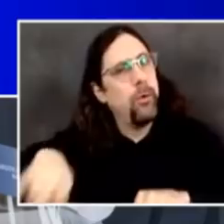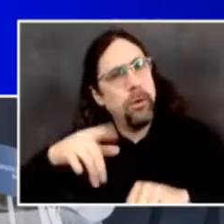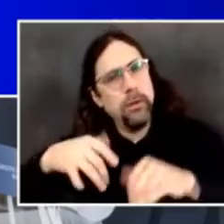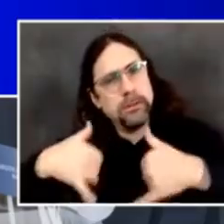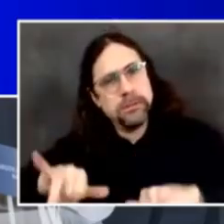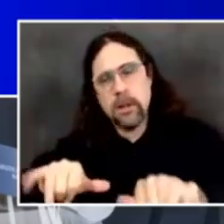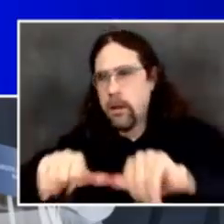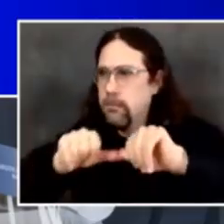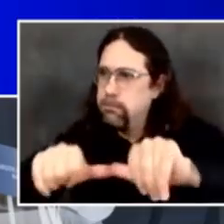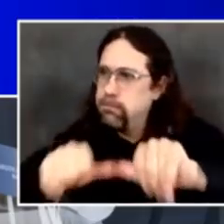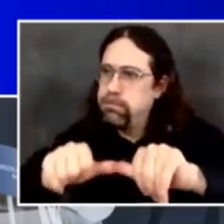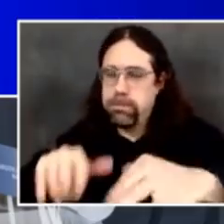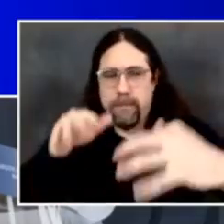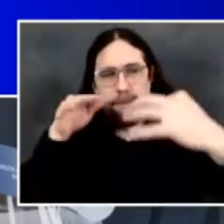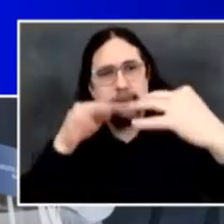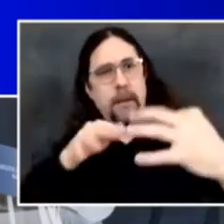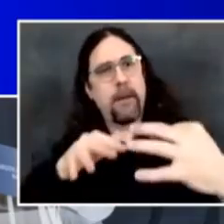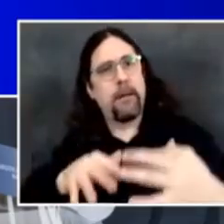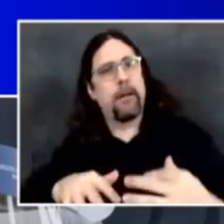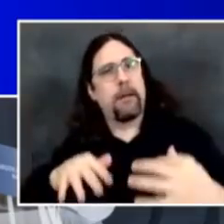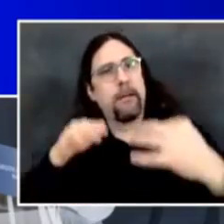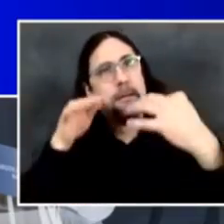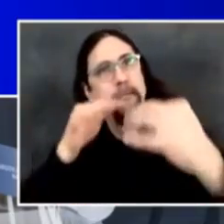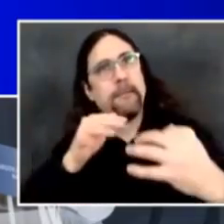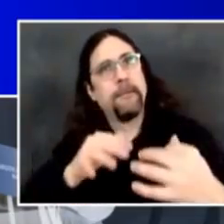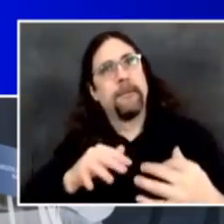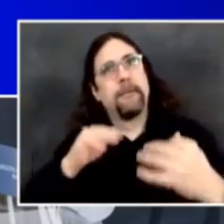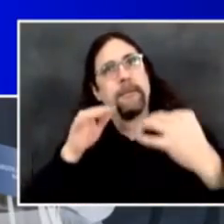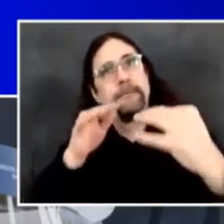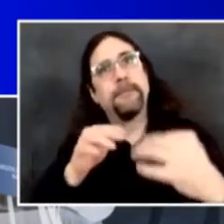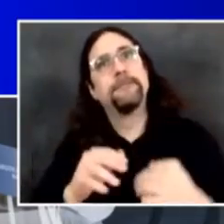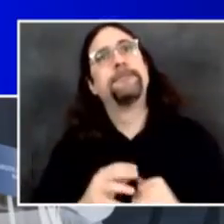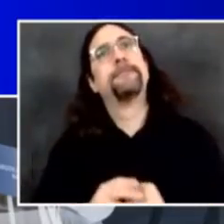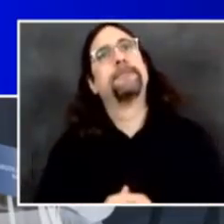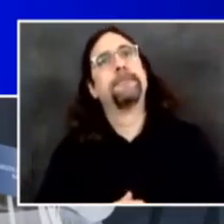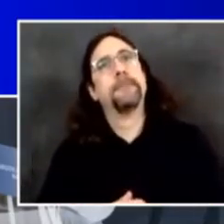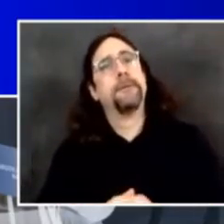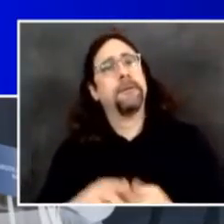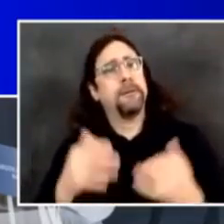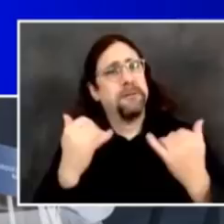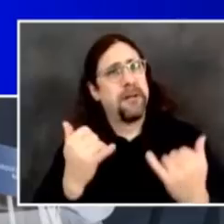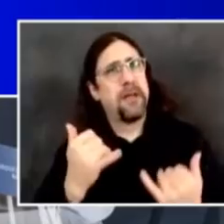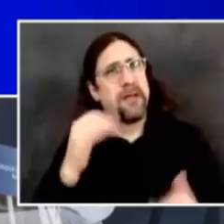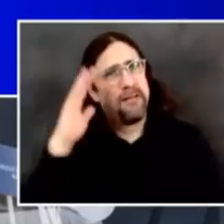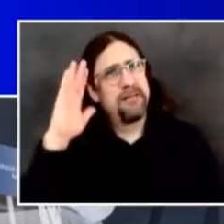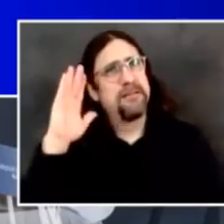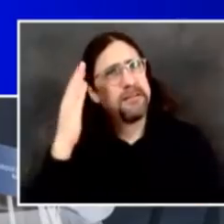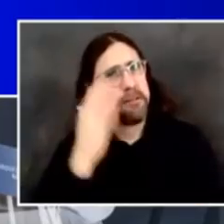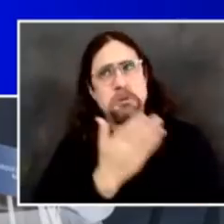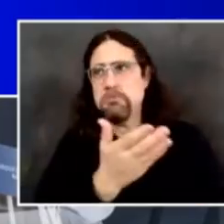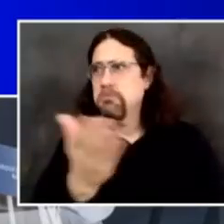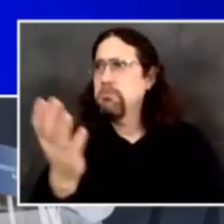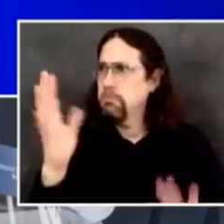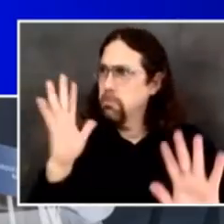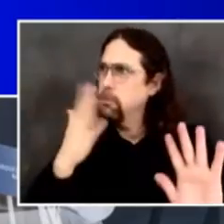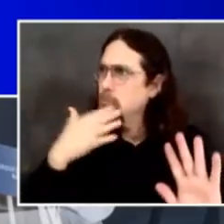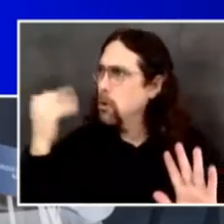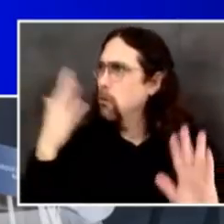room? A lot of it was good old-fashioned New York City ingenuity. It was those folks at the Brooklyn Navy Yard and other places who